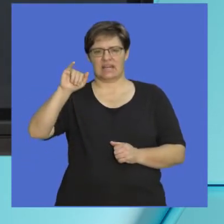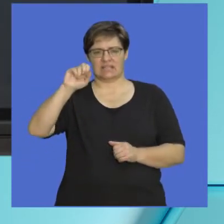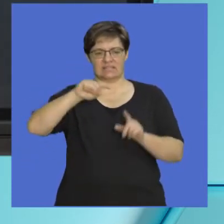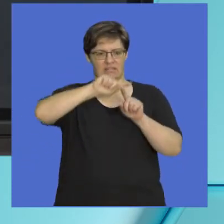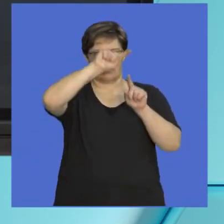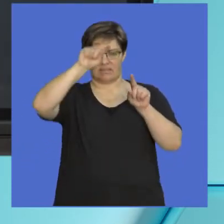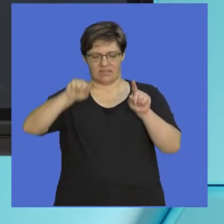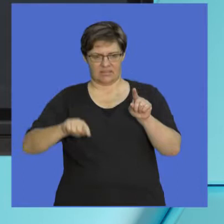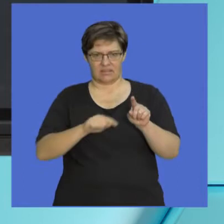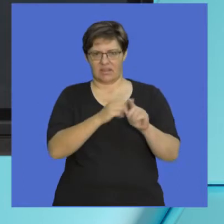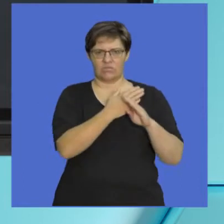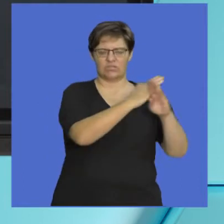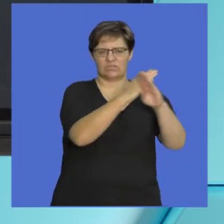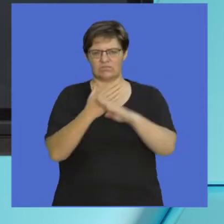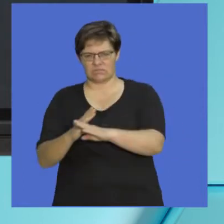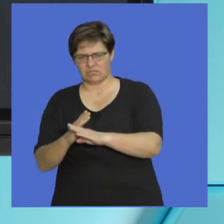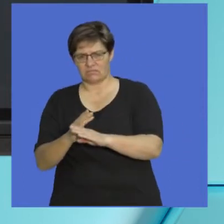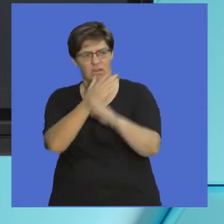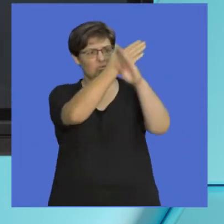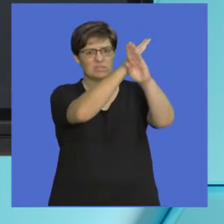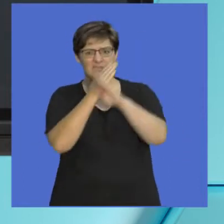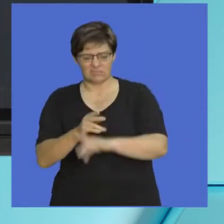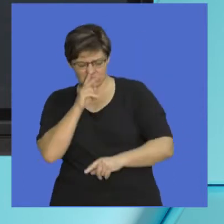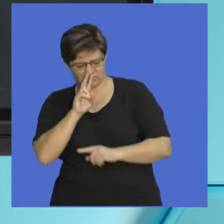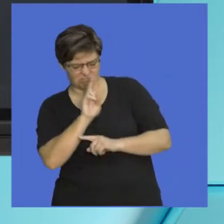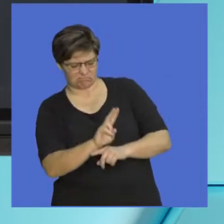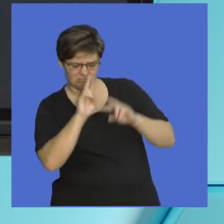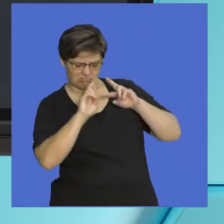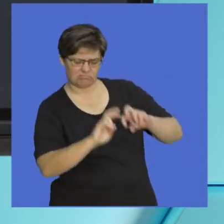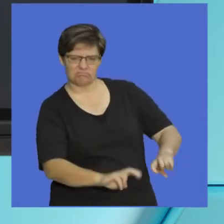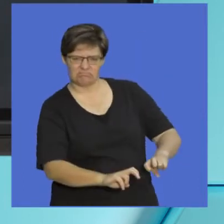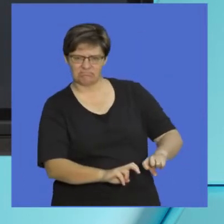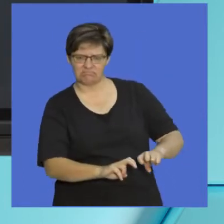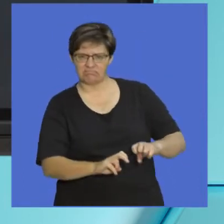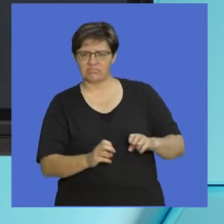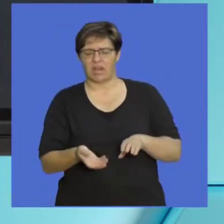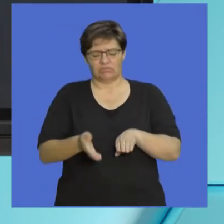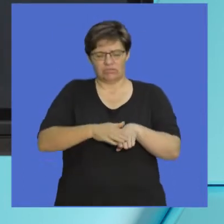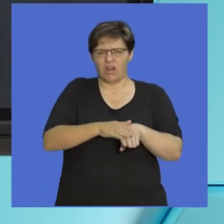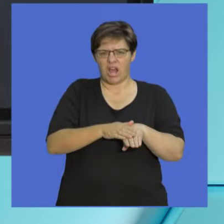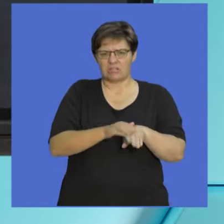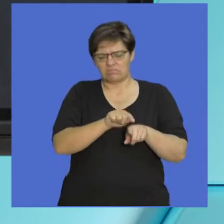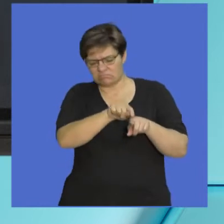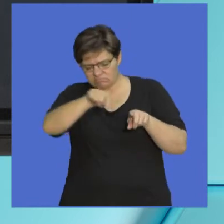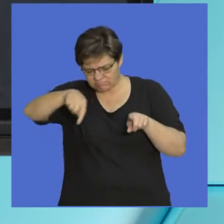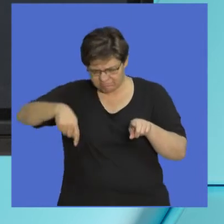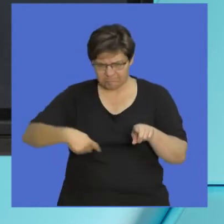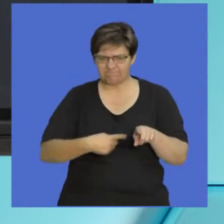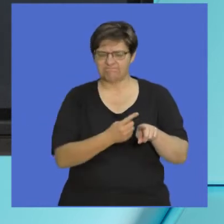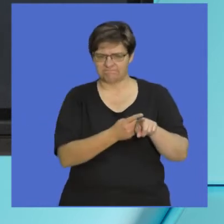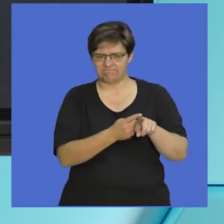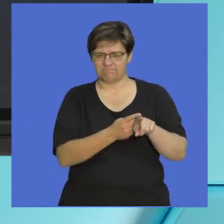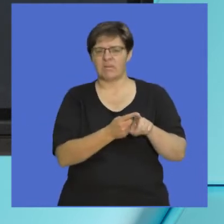be exploring exactly what happens in terms of, the rate of flow of charge, the potential difference across a